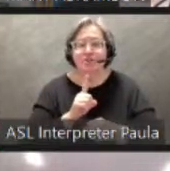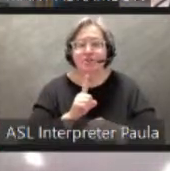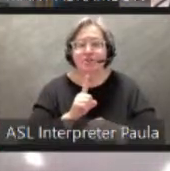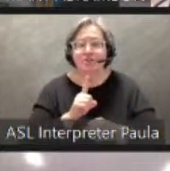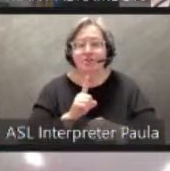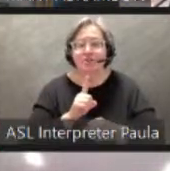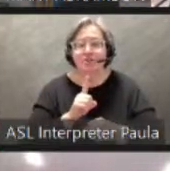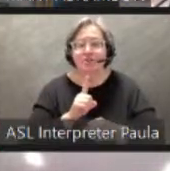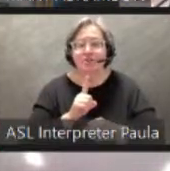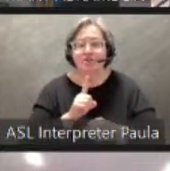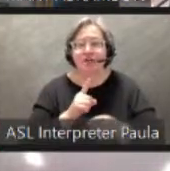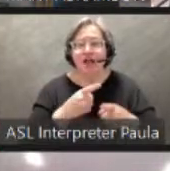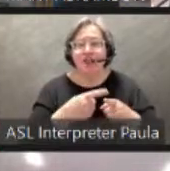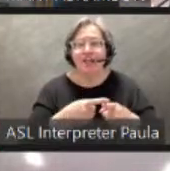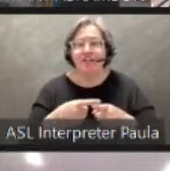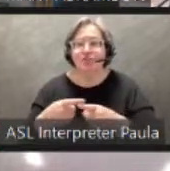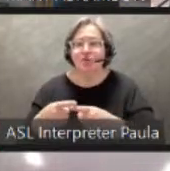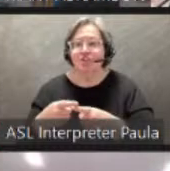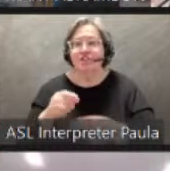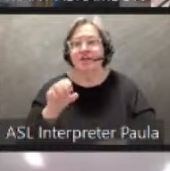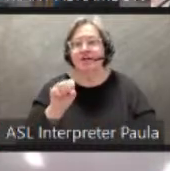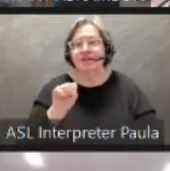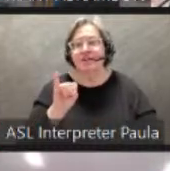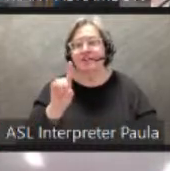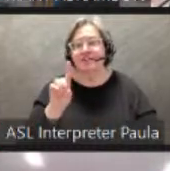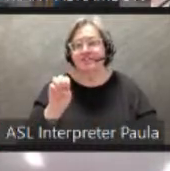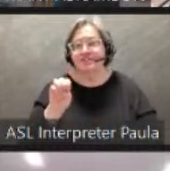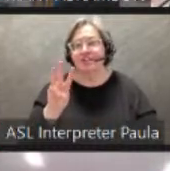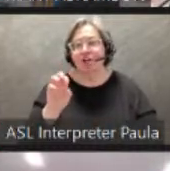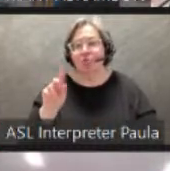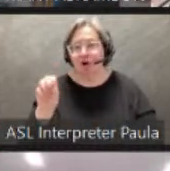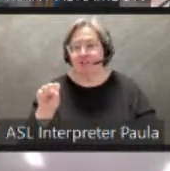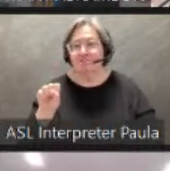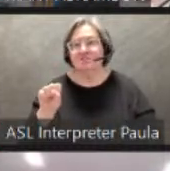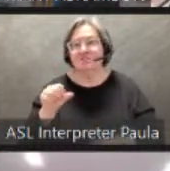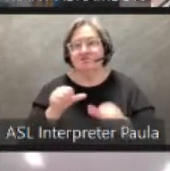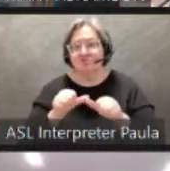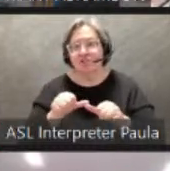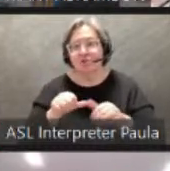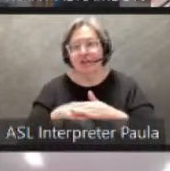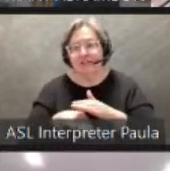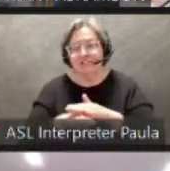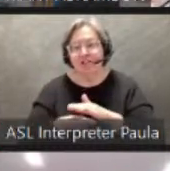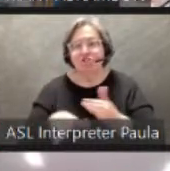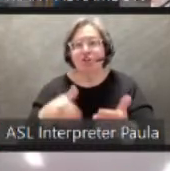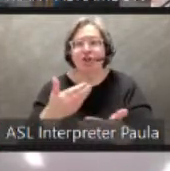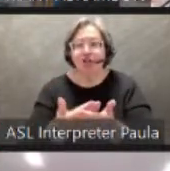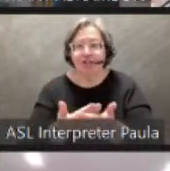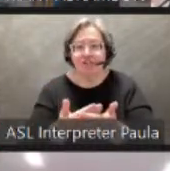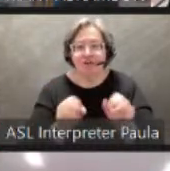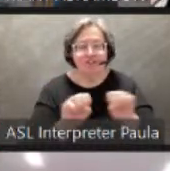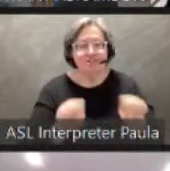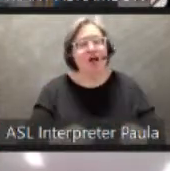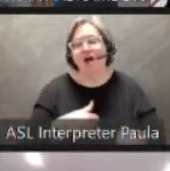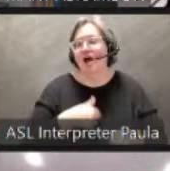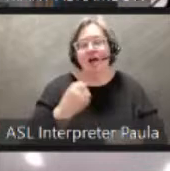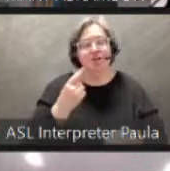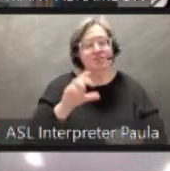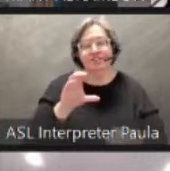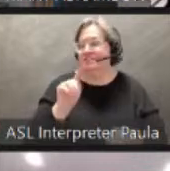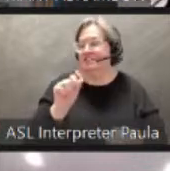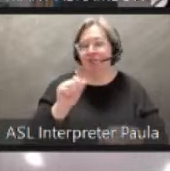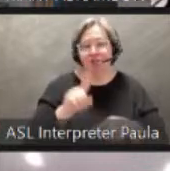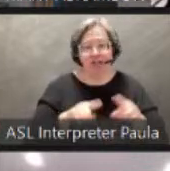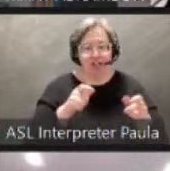the intersections and the sidewalks are accessible to get to all of these stations. I realize CTA cannot control all of that, but if it